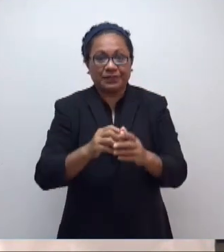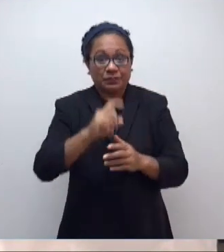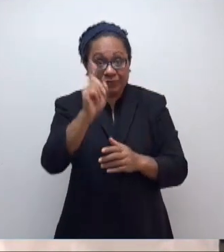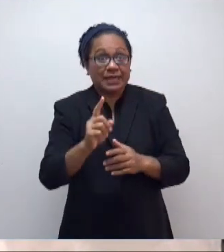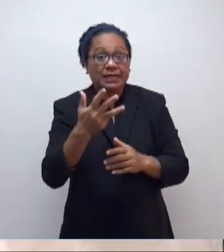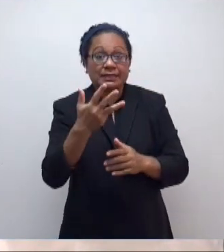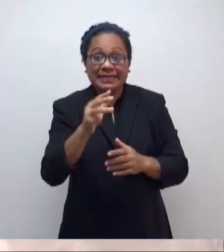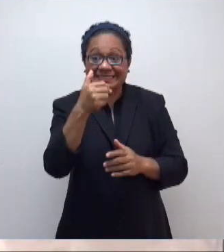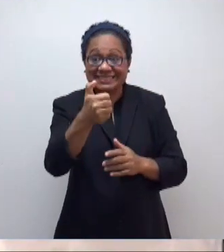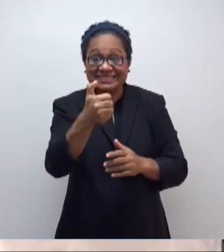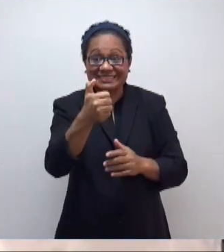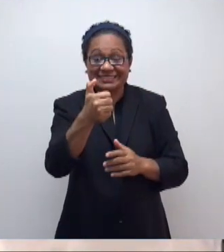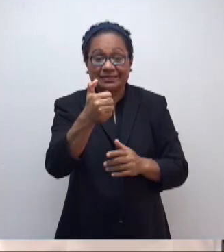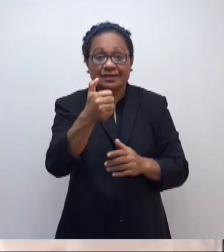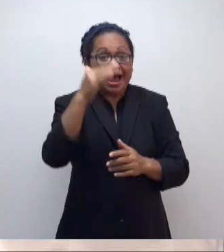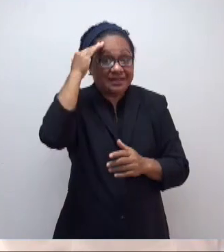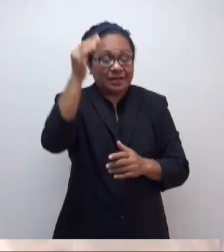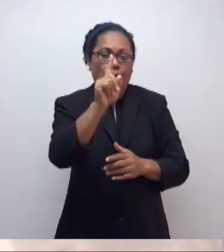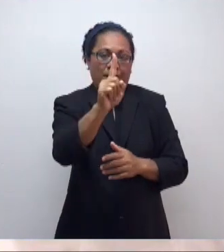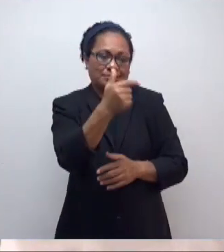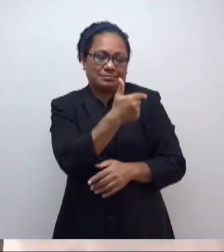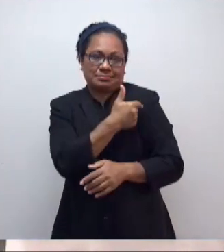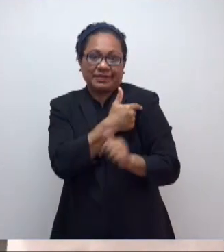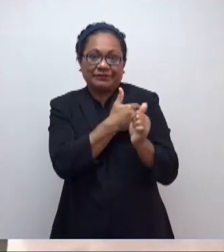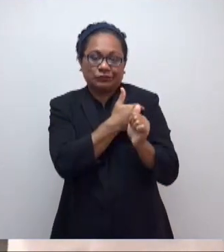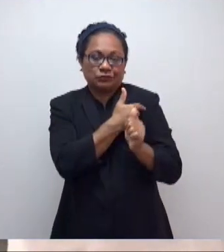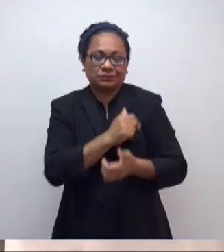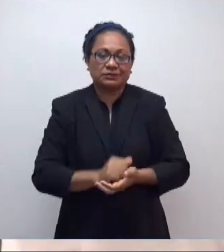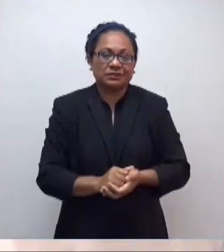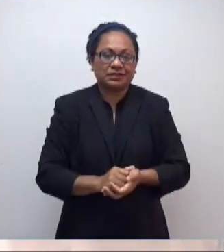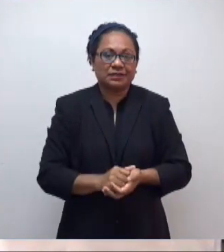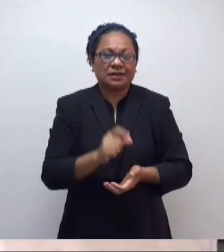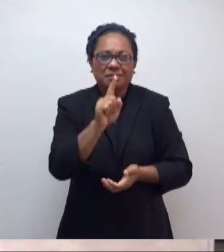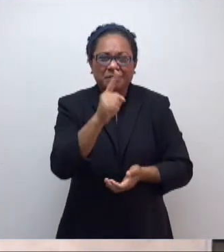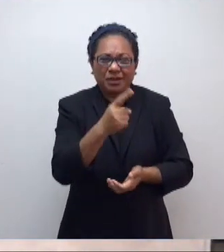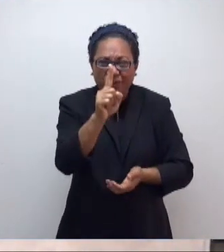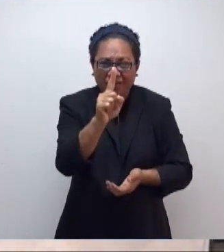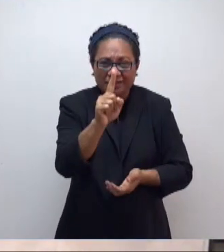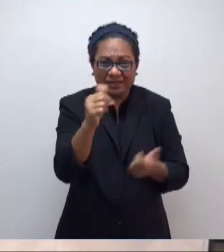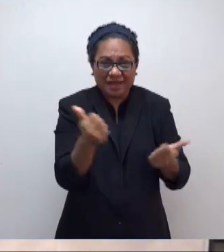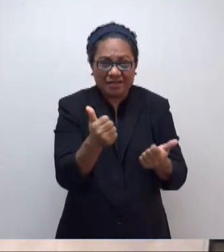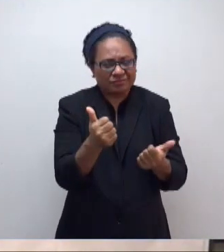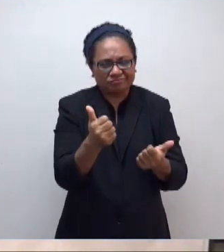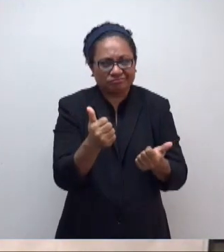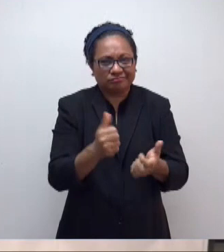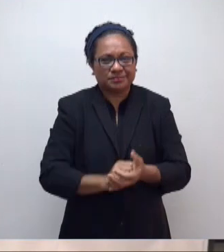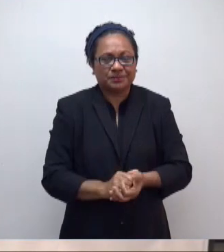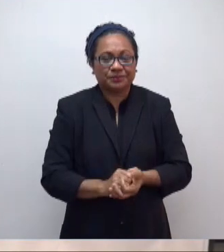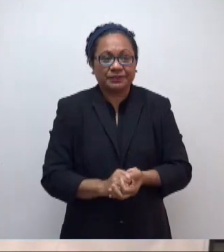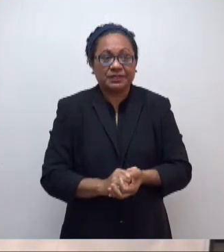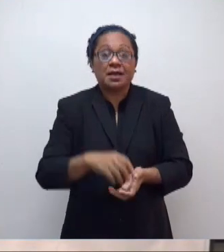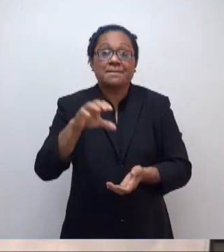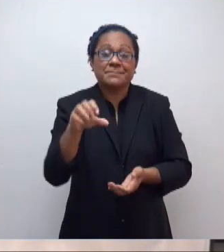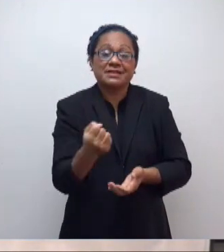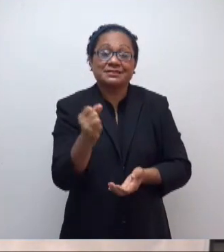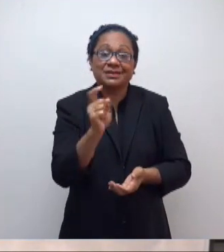Fiji have received one dose. But one dose is not enough. We have to make